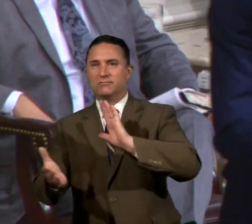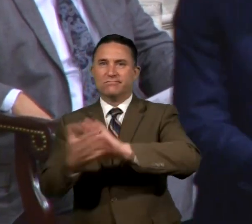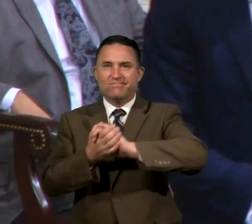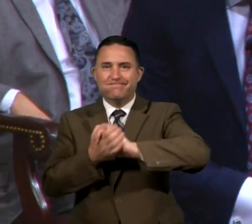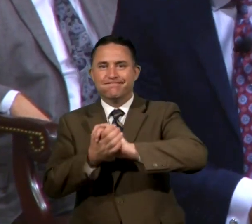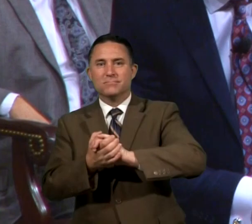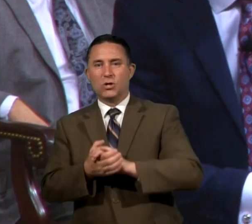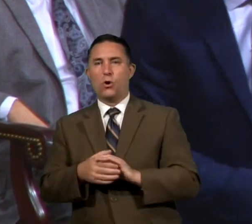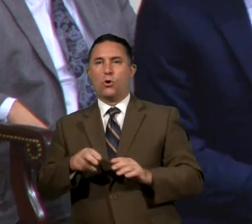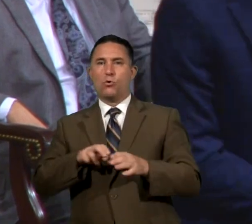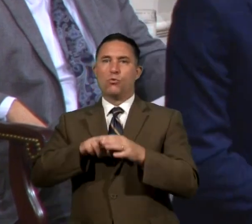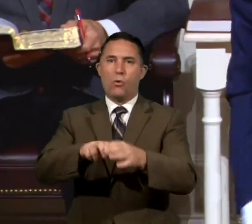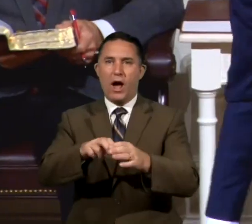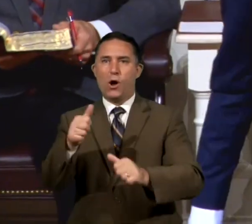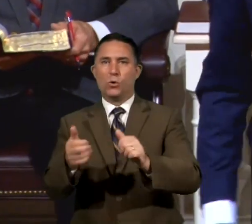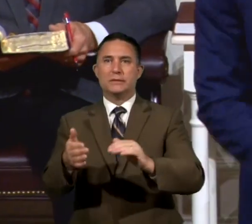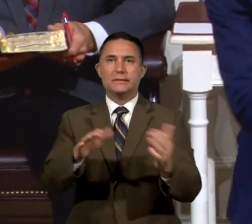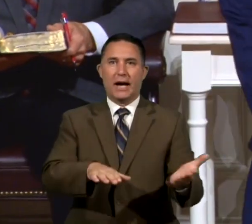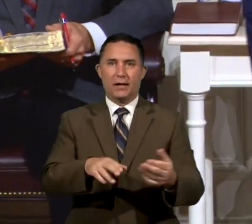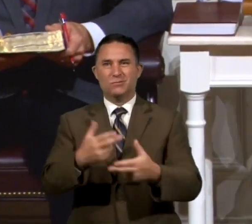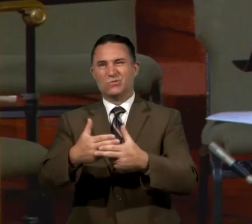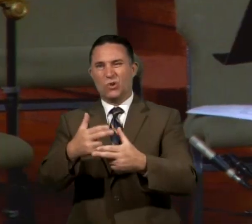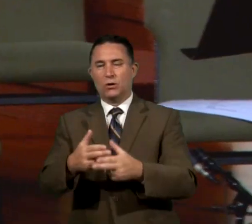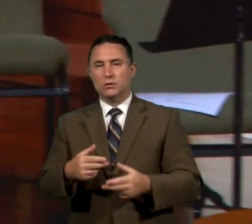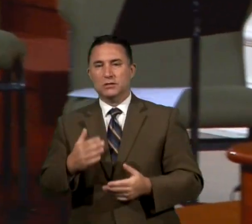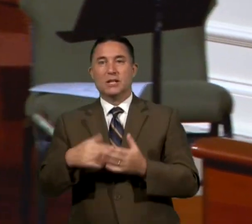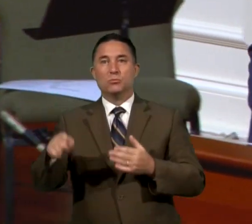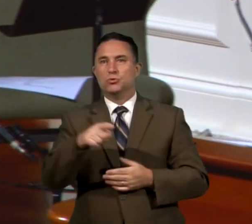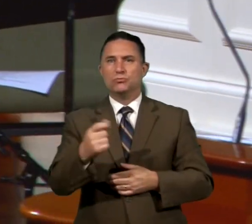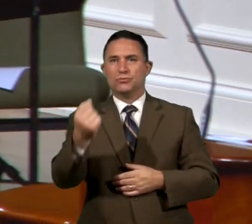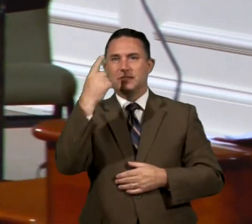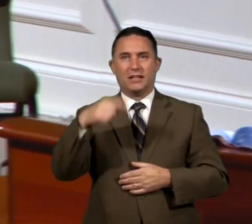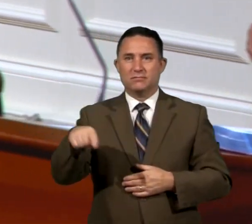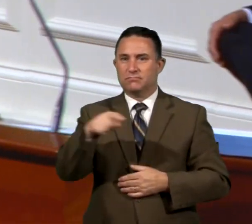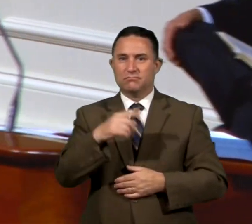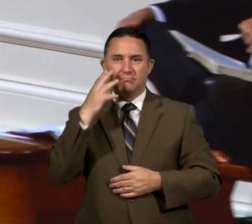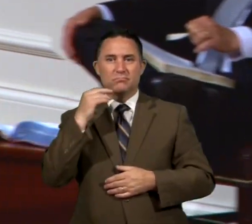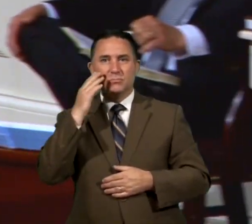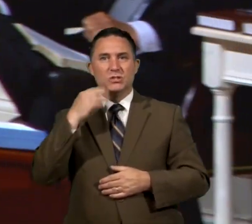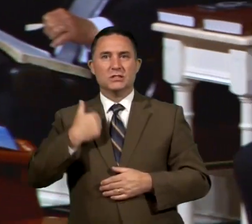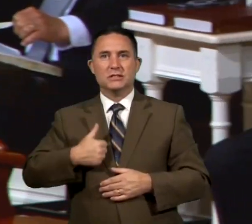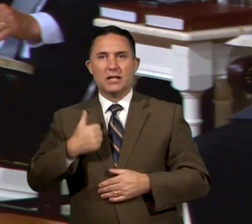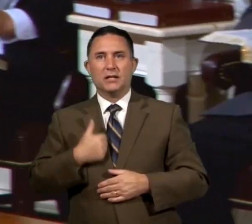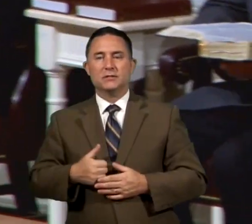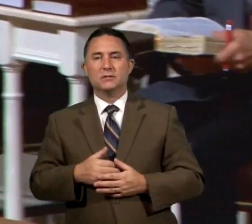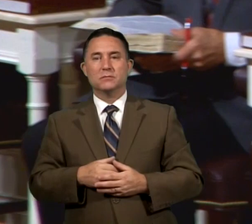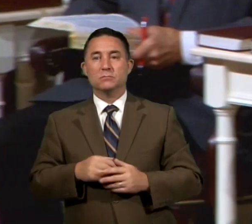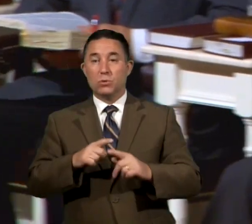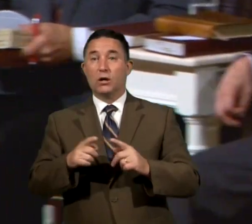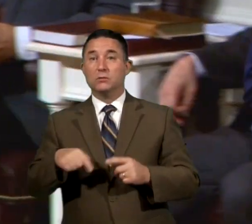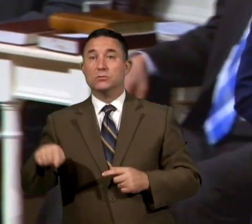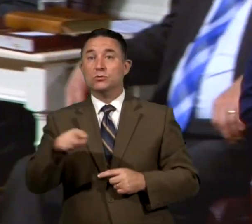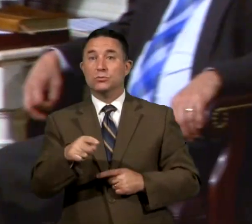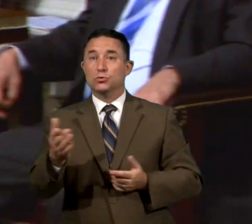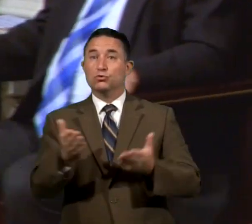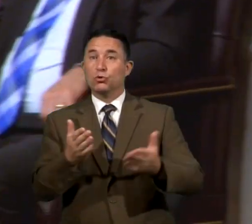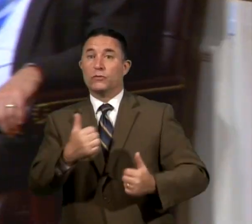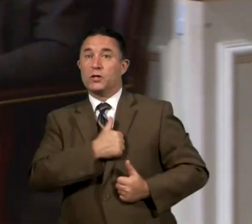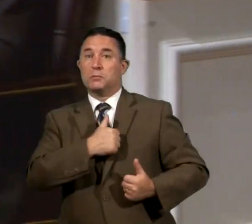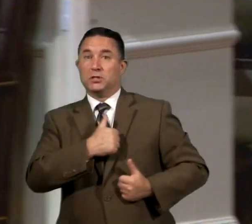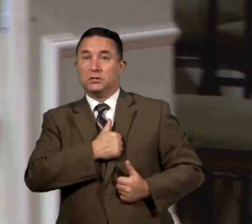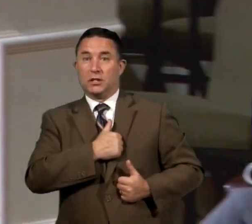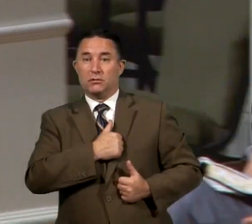or die is what we would say. I know a lot of you guys can't relate to that. You've not been in the gang. But a lot of you have served in the